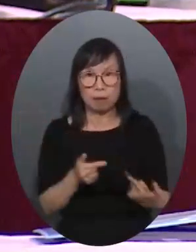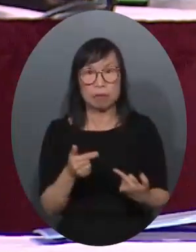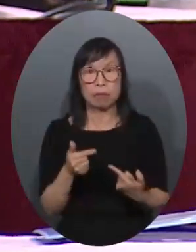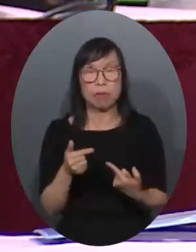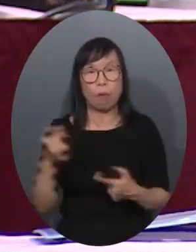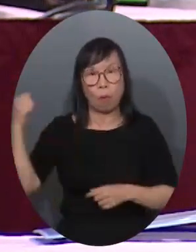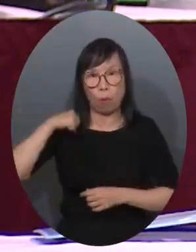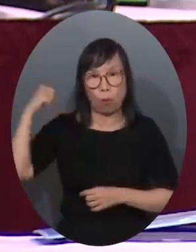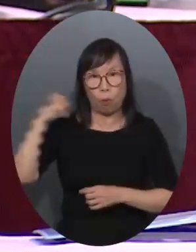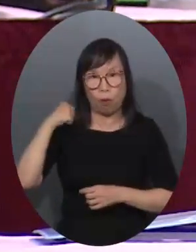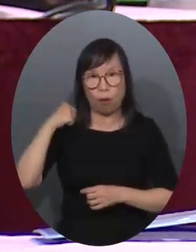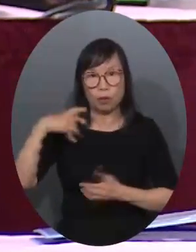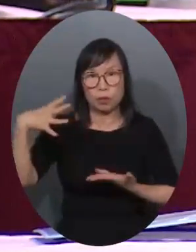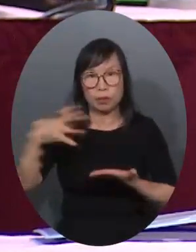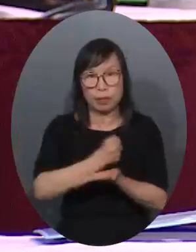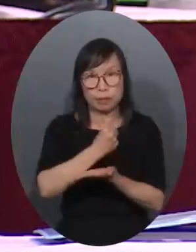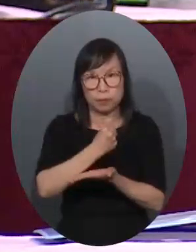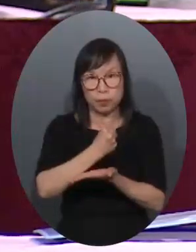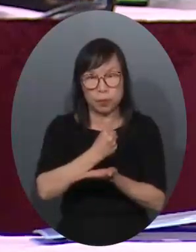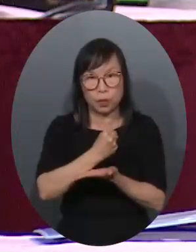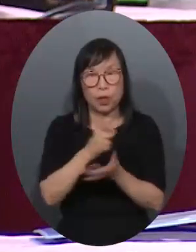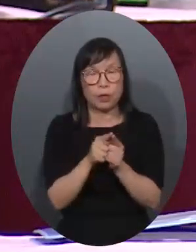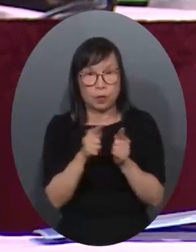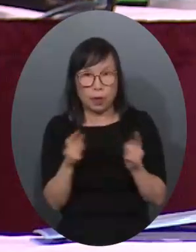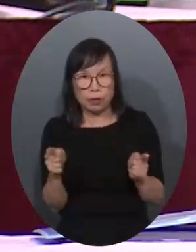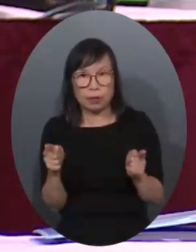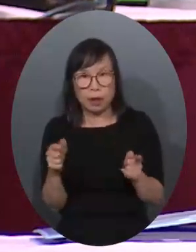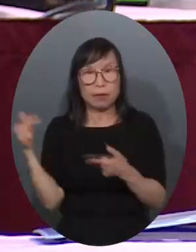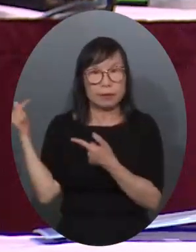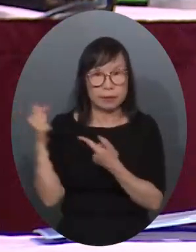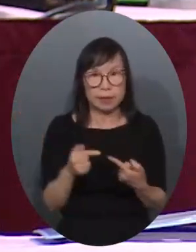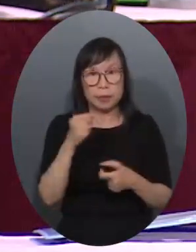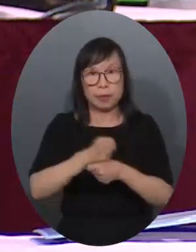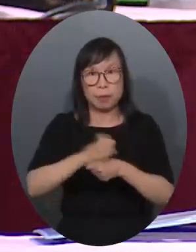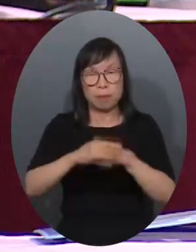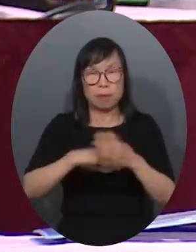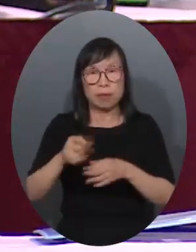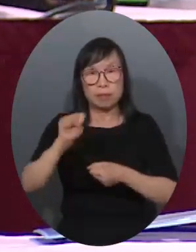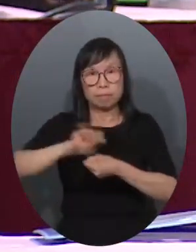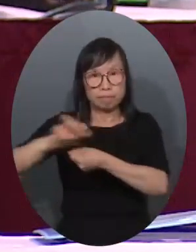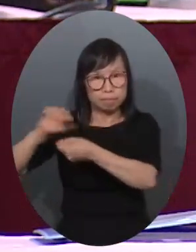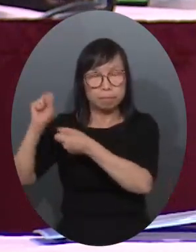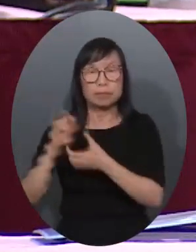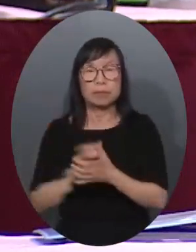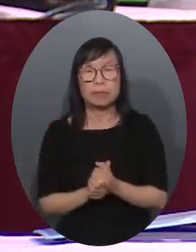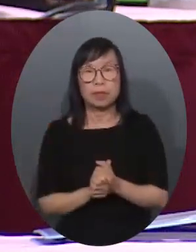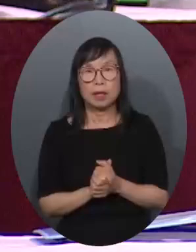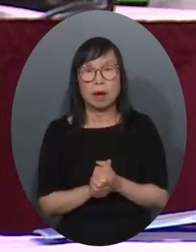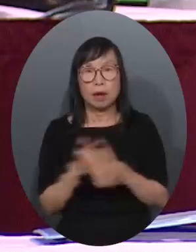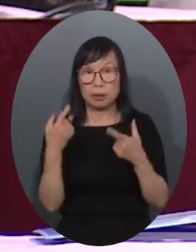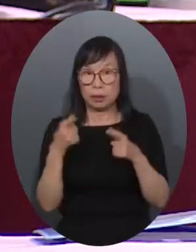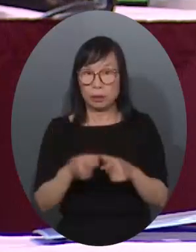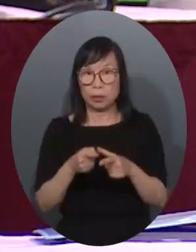pursue long-term and sustainable business growth. As such, the corporation established a new